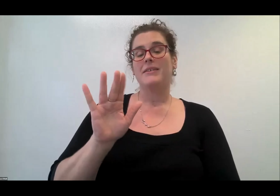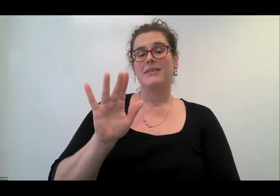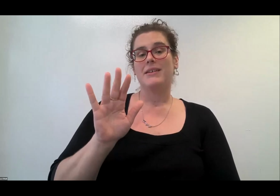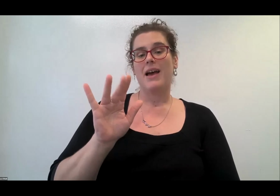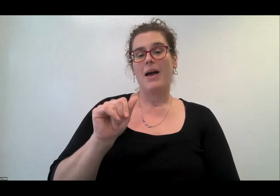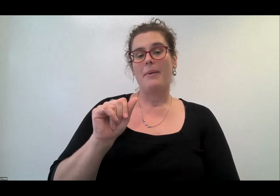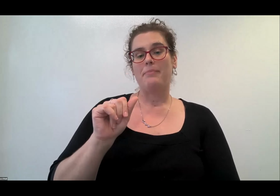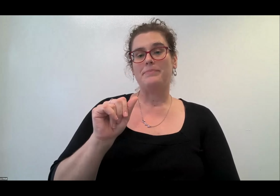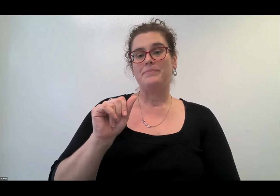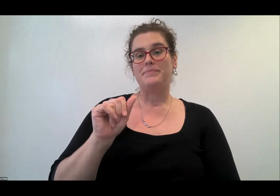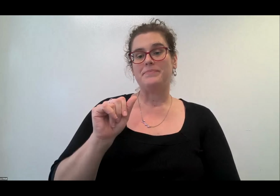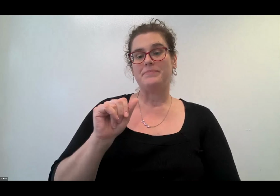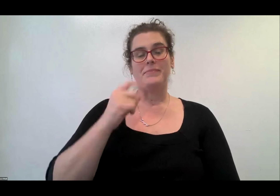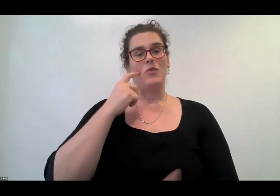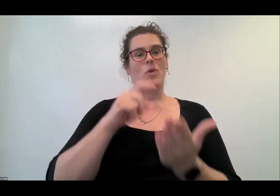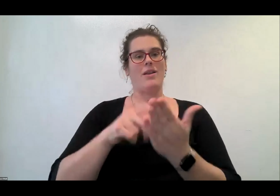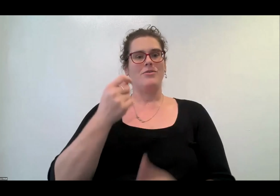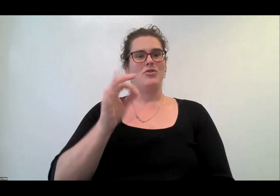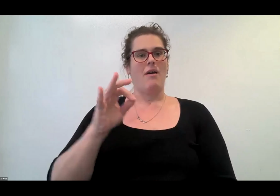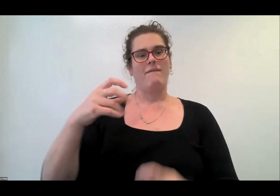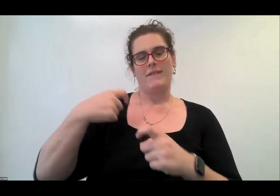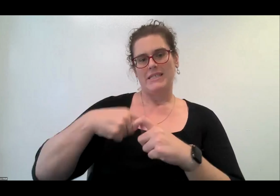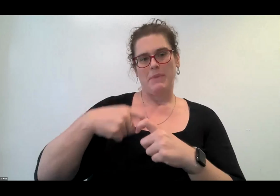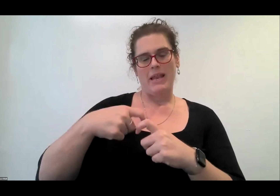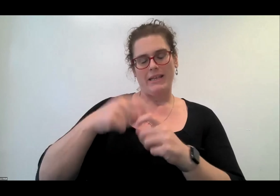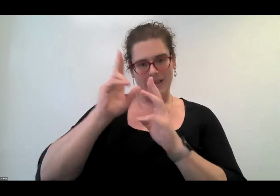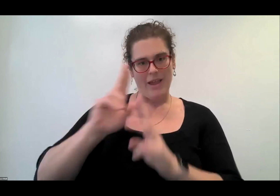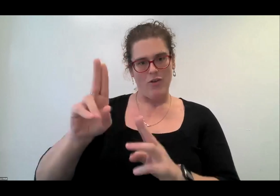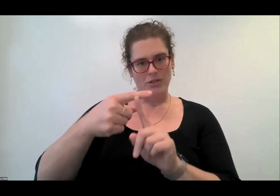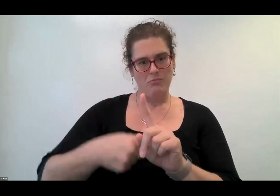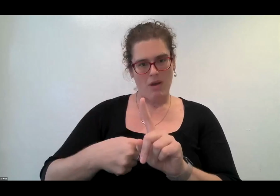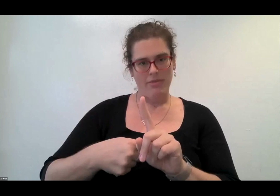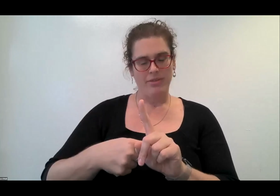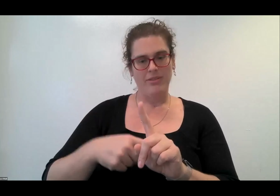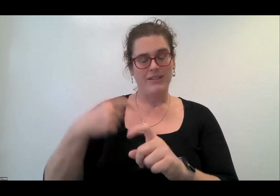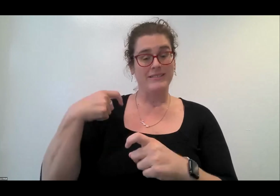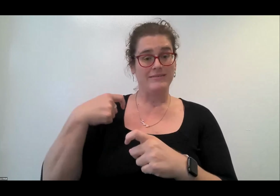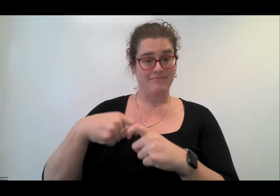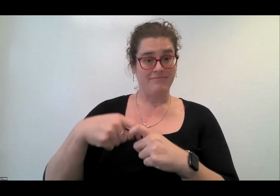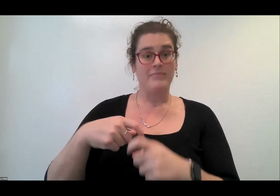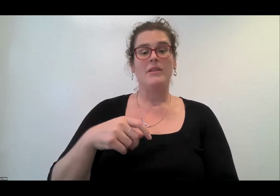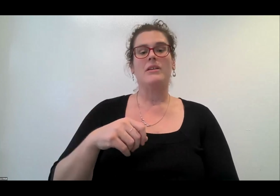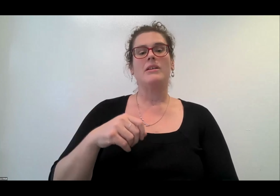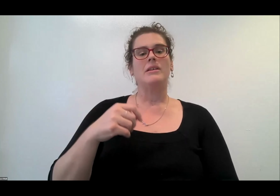in recognition of Hispanic Heritage Month, an event.